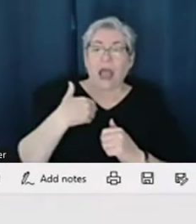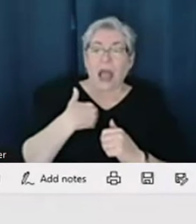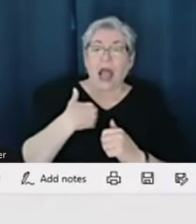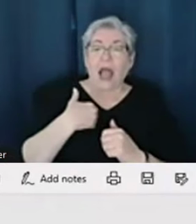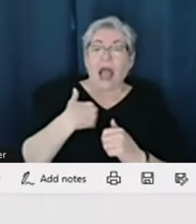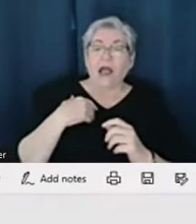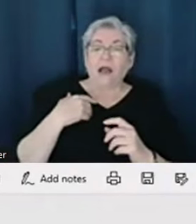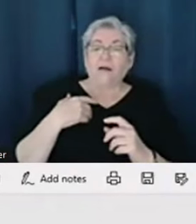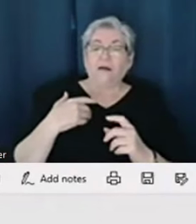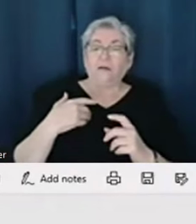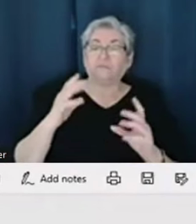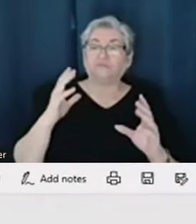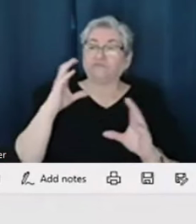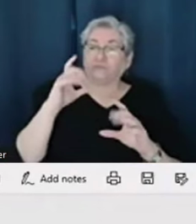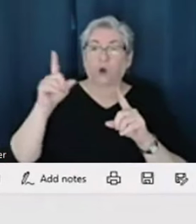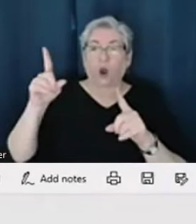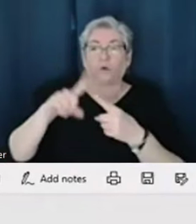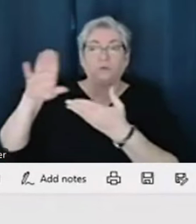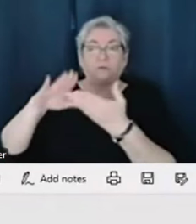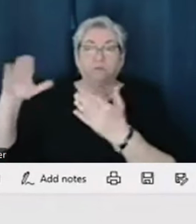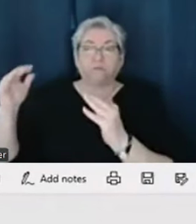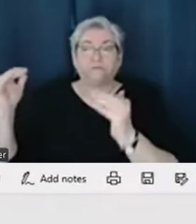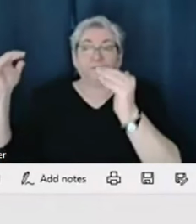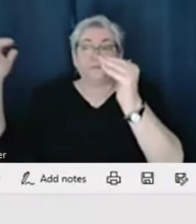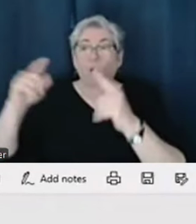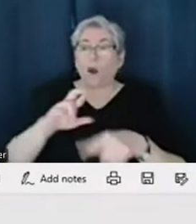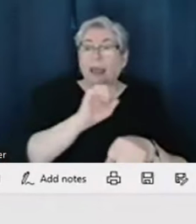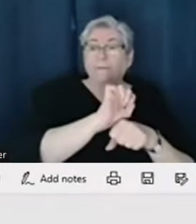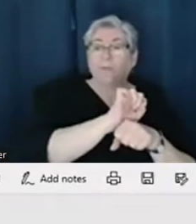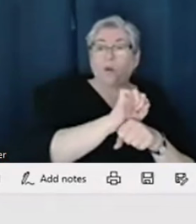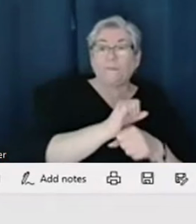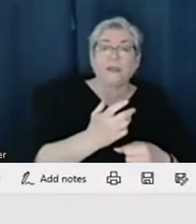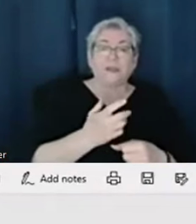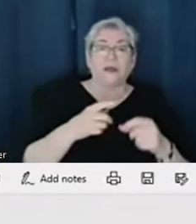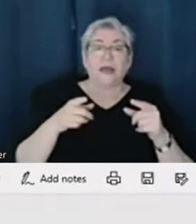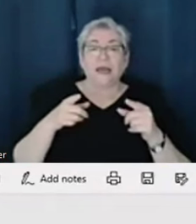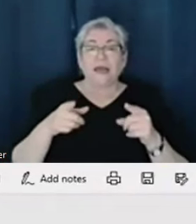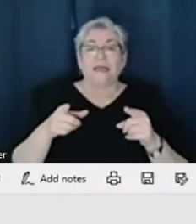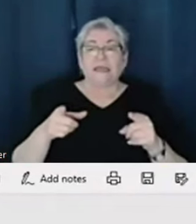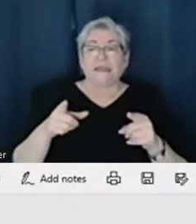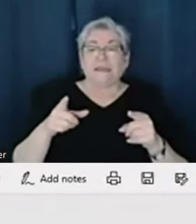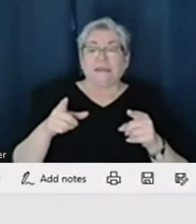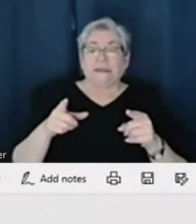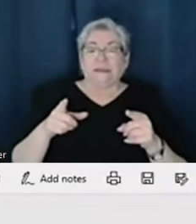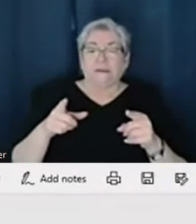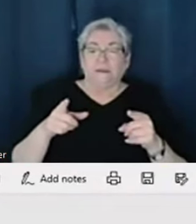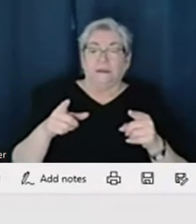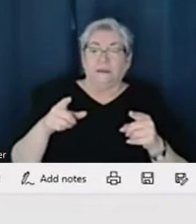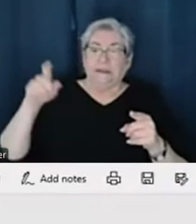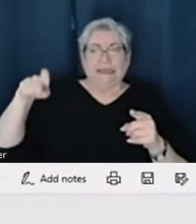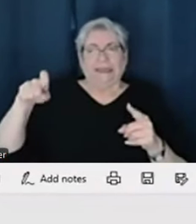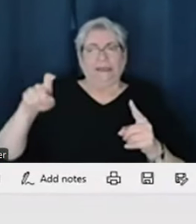higher education, they're pursuing employment, that this need for clarification of